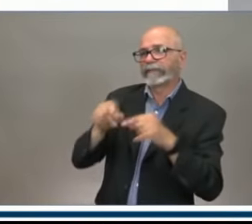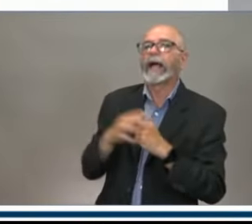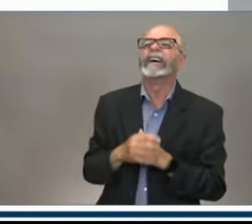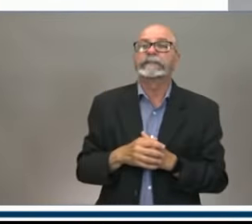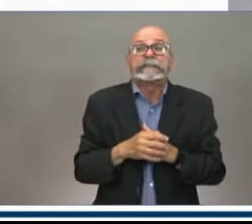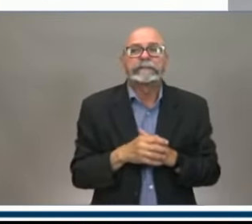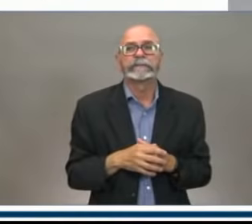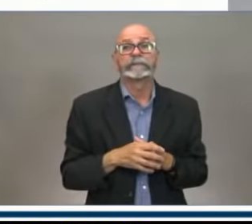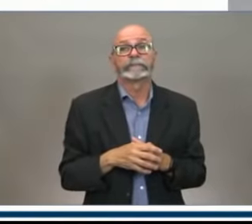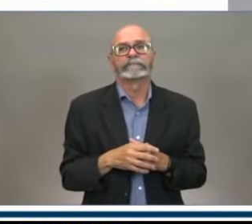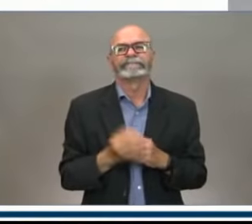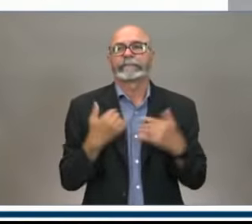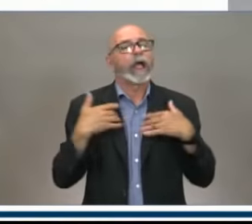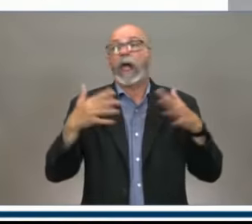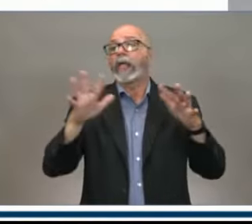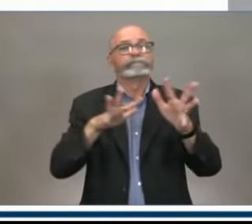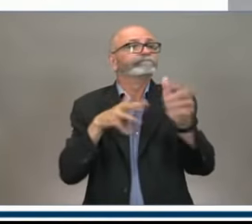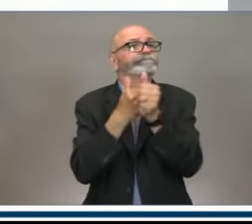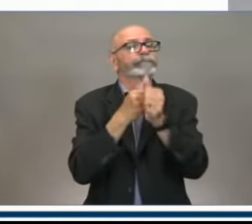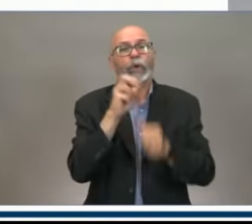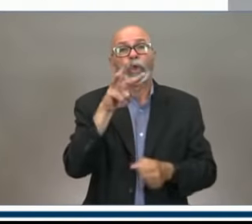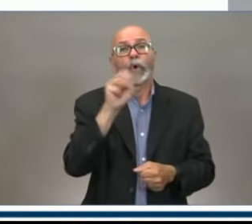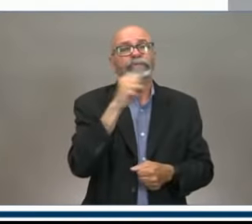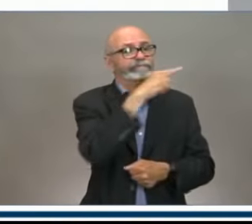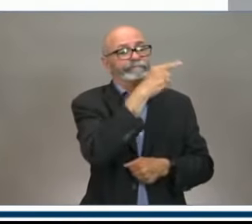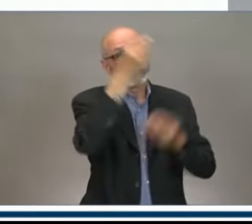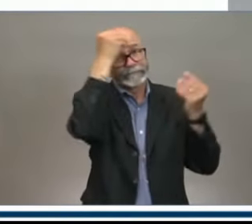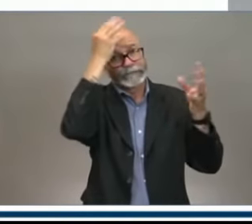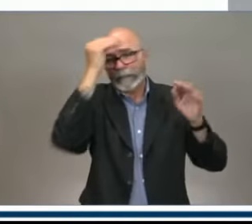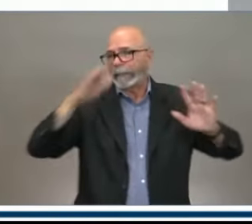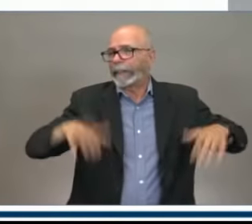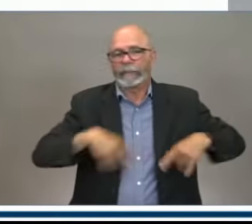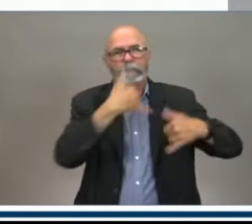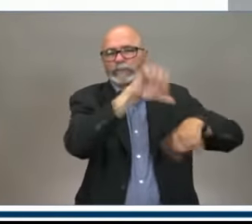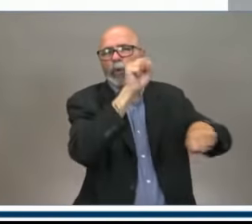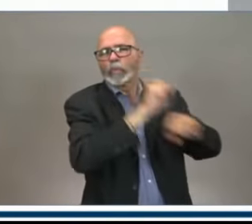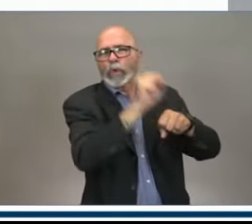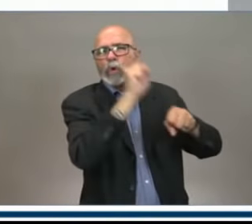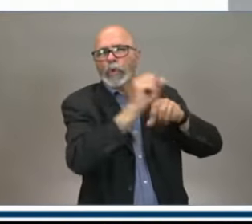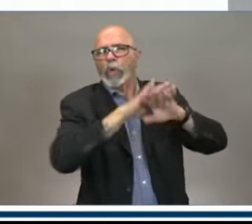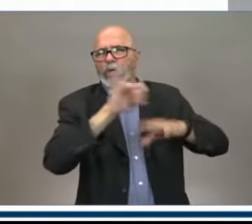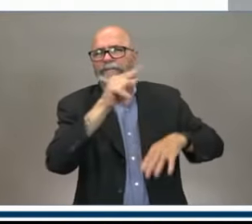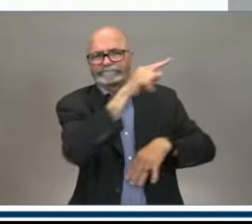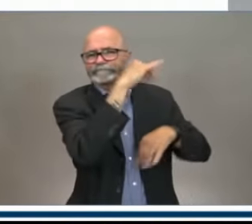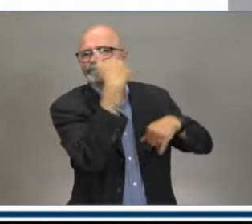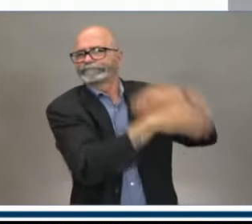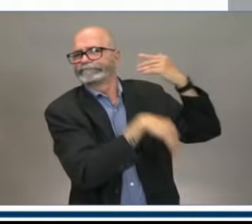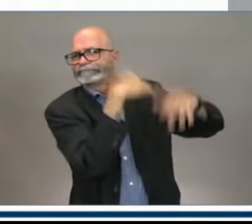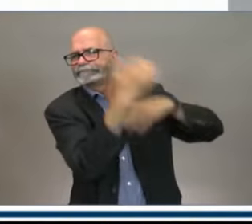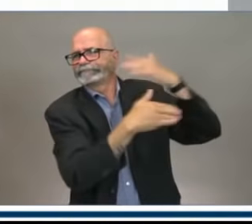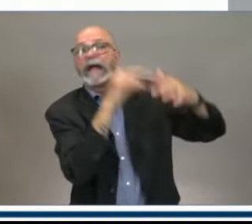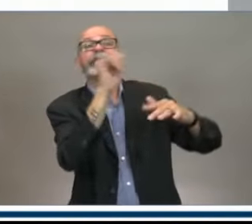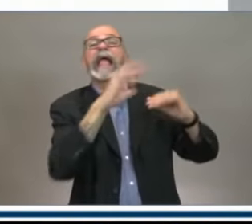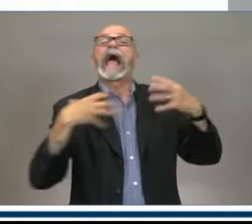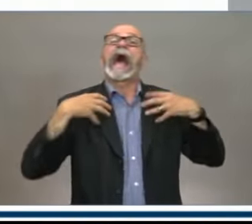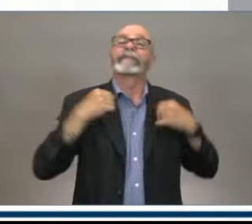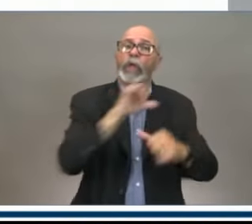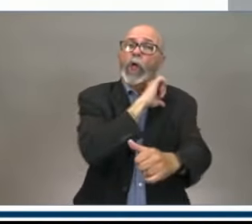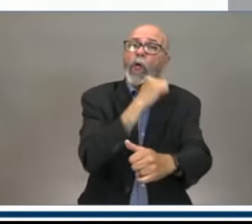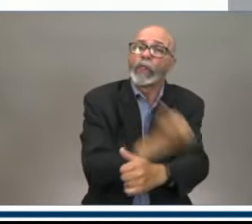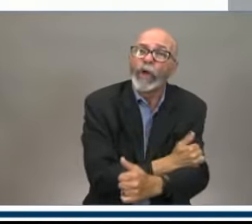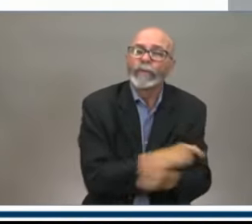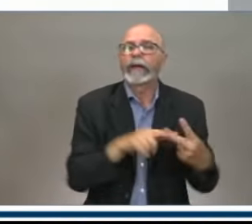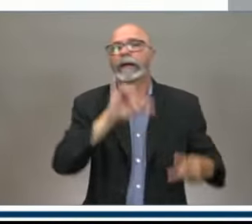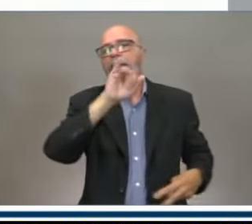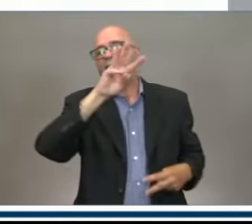go that directly to either the Nova Scotia Health Authority or the IWK, who have all the details on how they're bringing all those